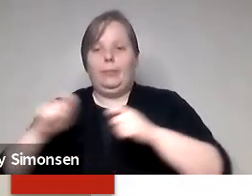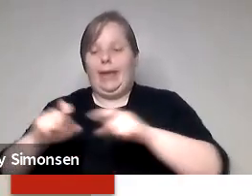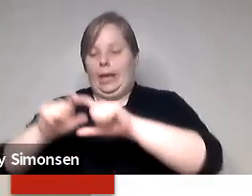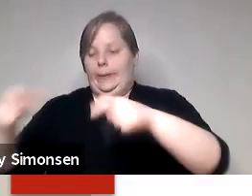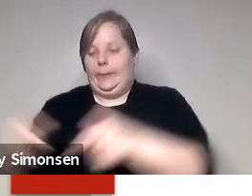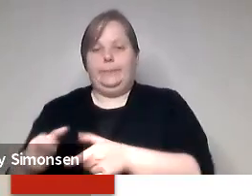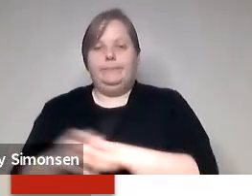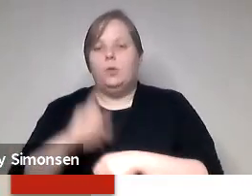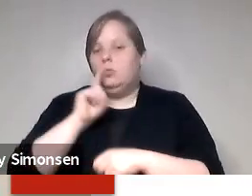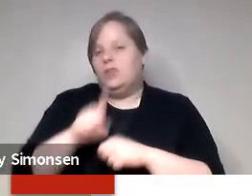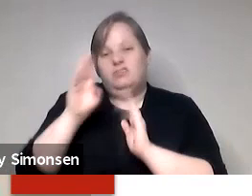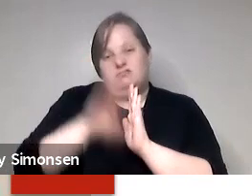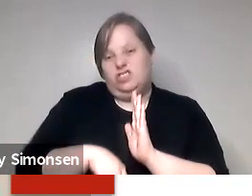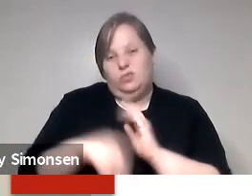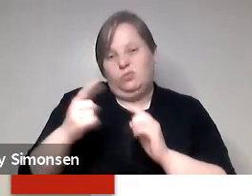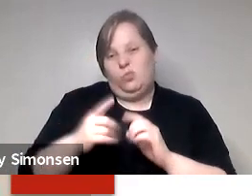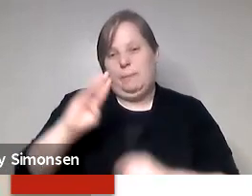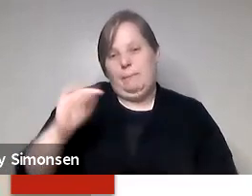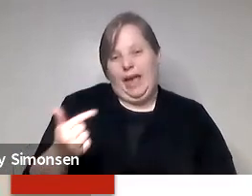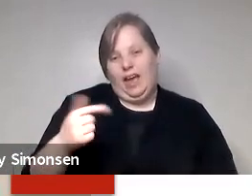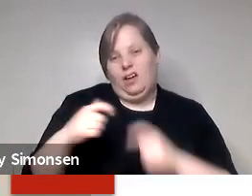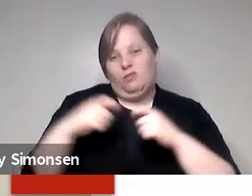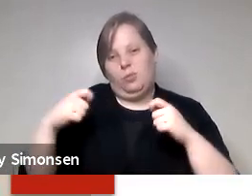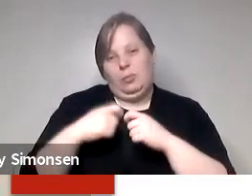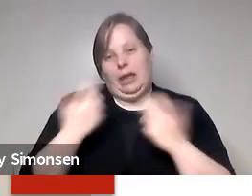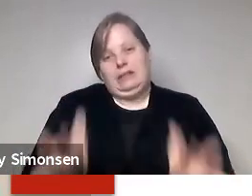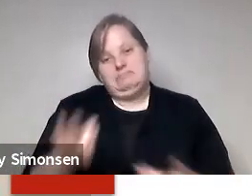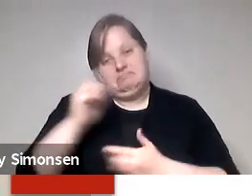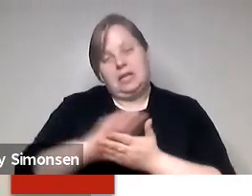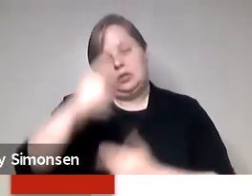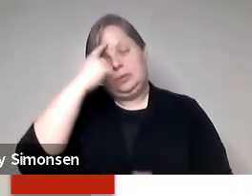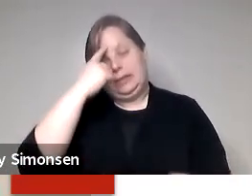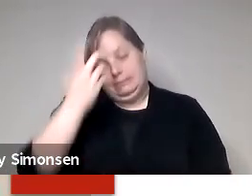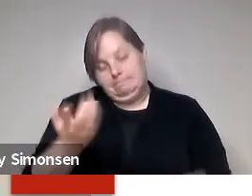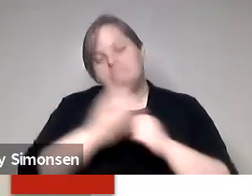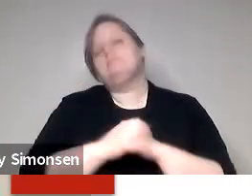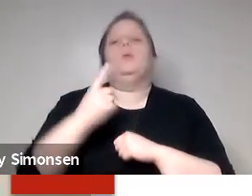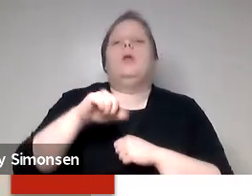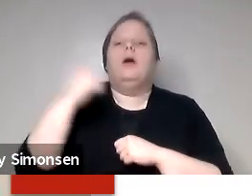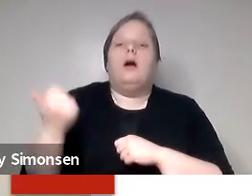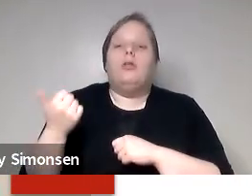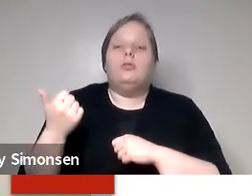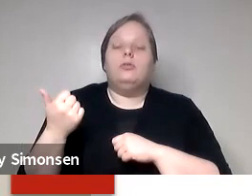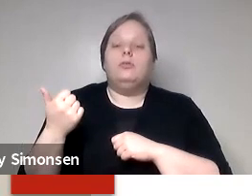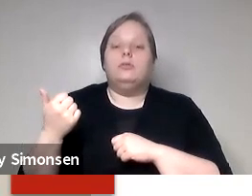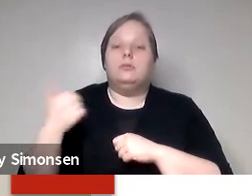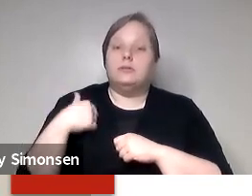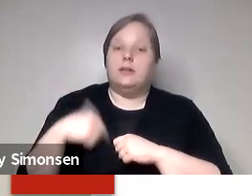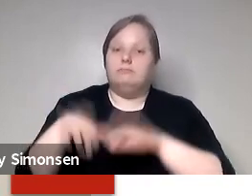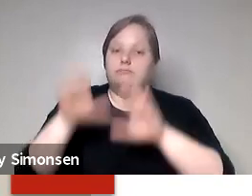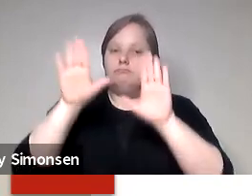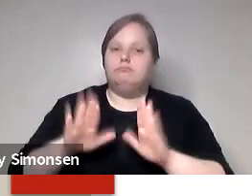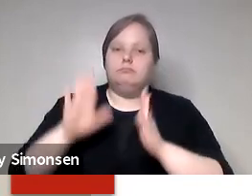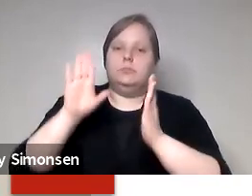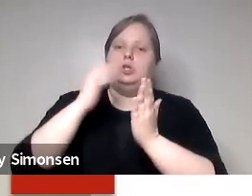inexpensive. So a nice thing to think about that way. One other thing I have here, it's a great shopping list.